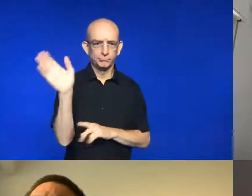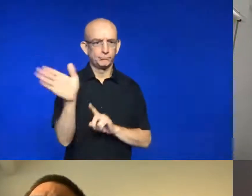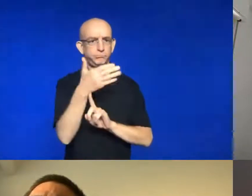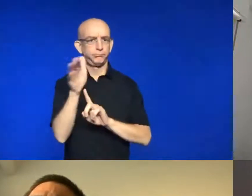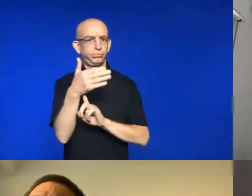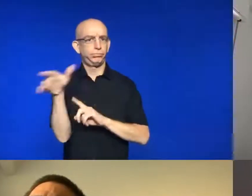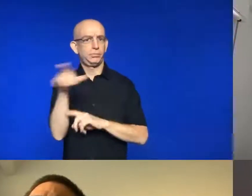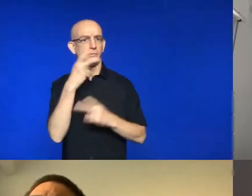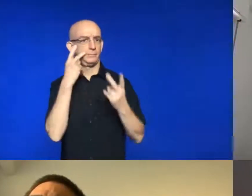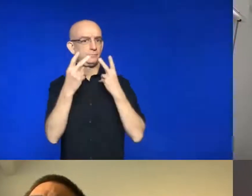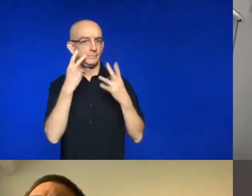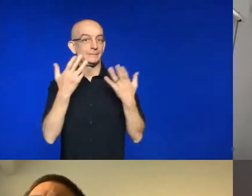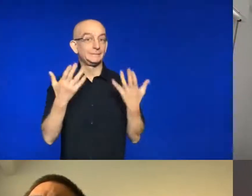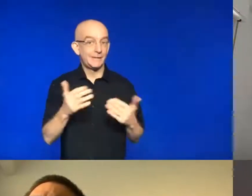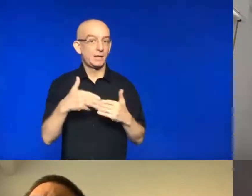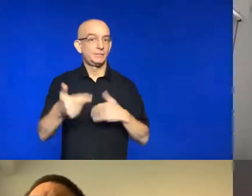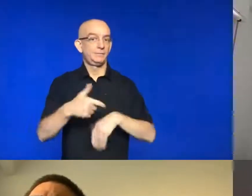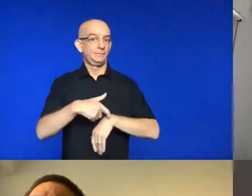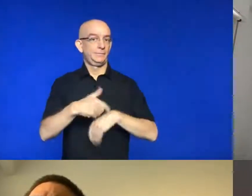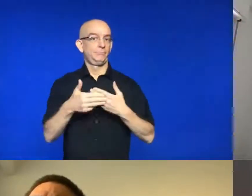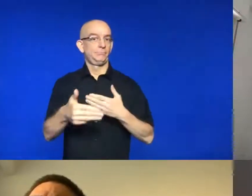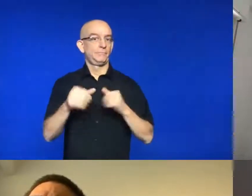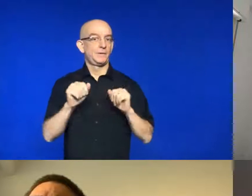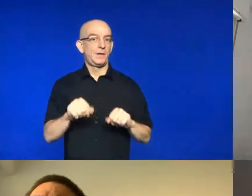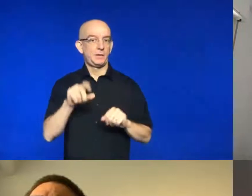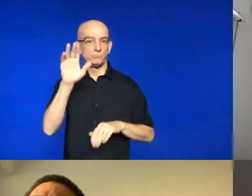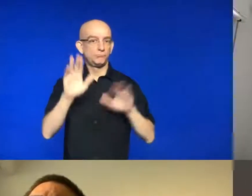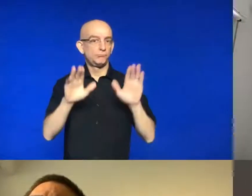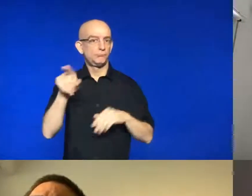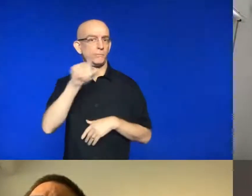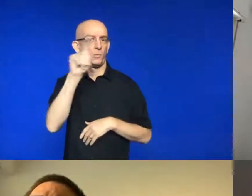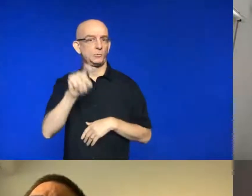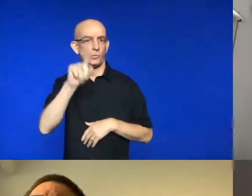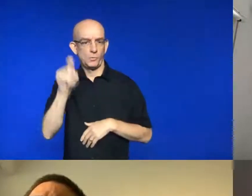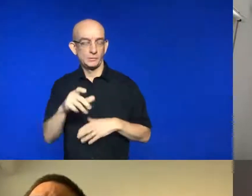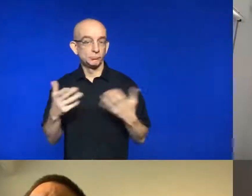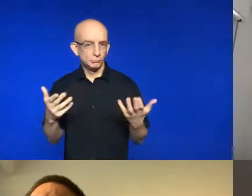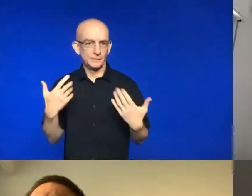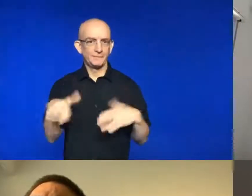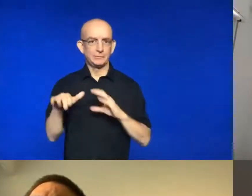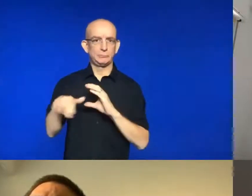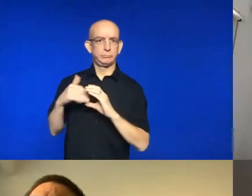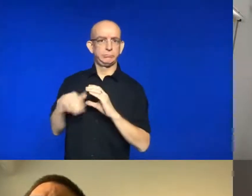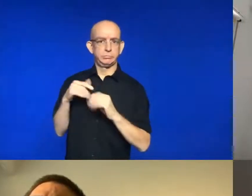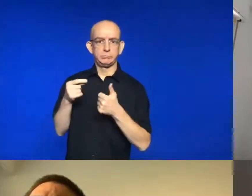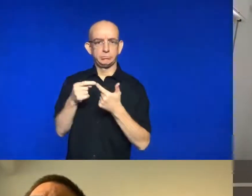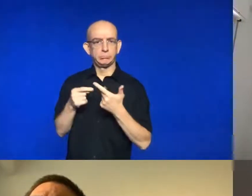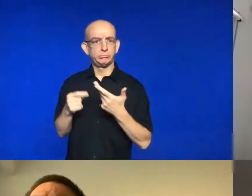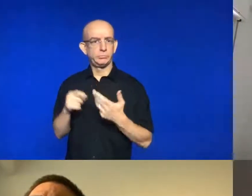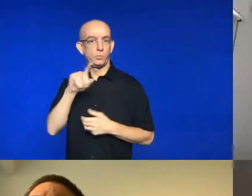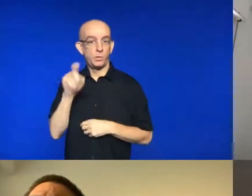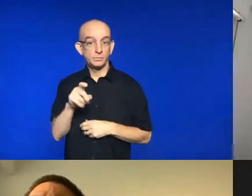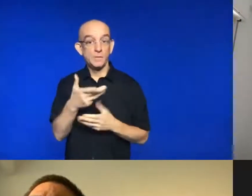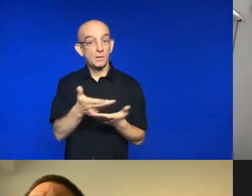received a few questions, but if you want to ask more questions, you can use the comment box on